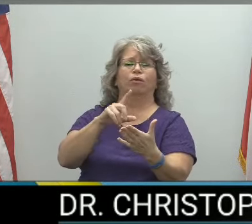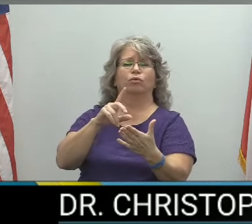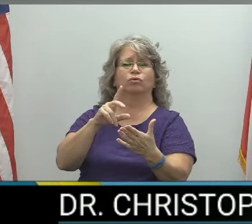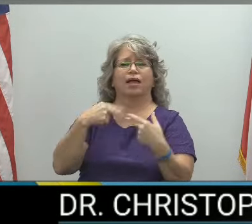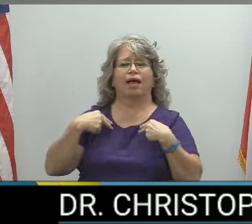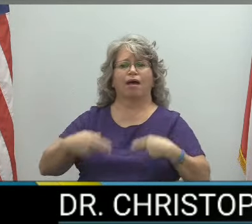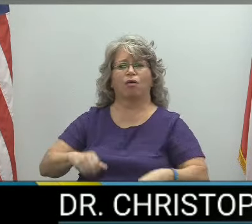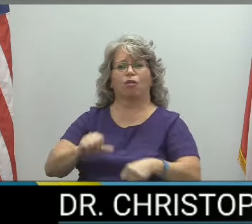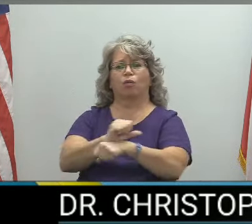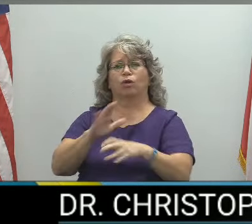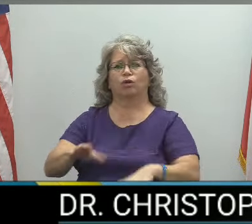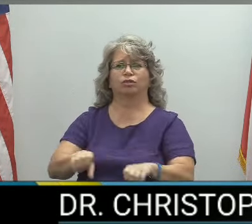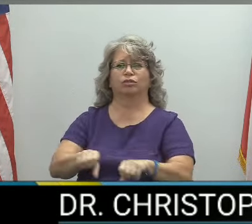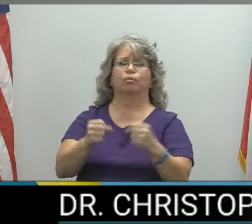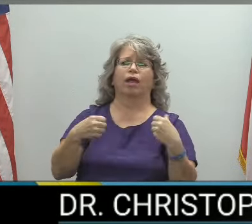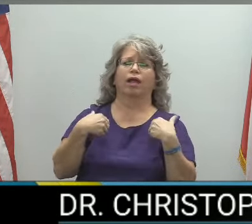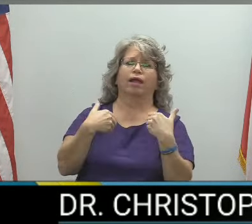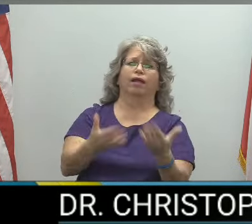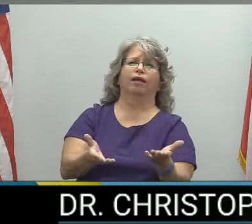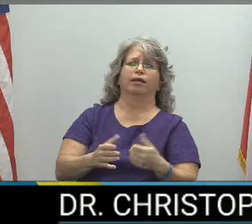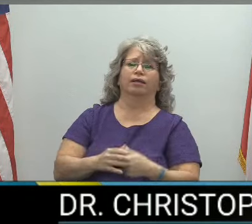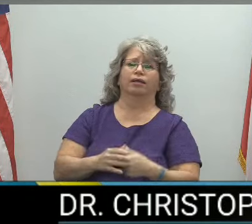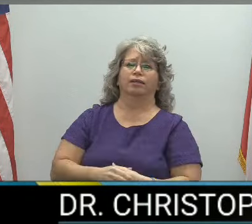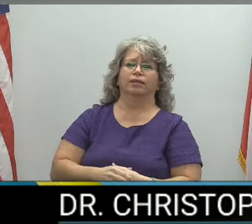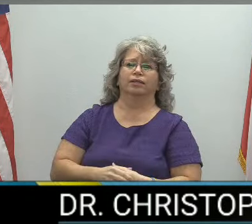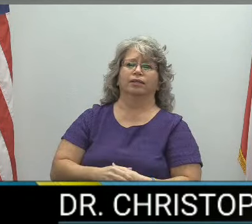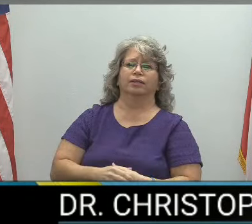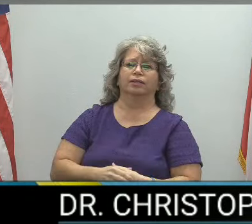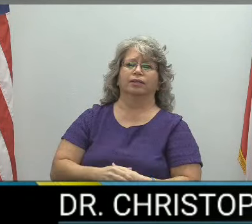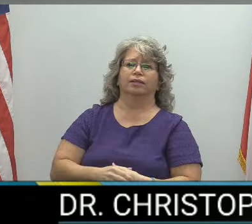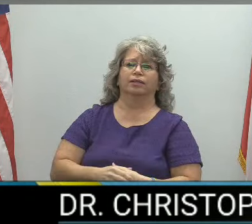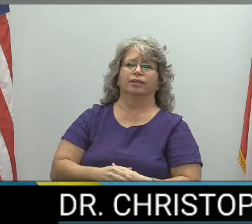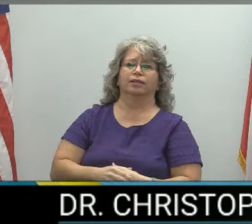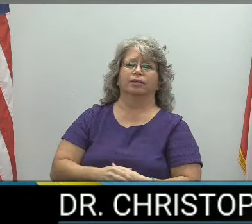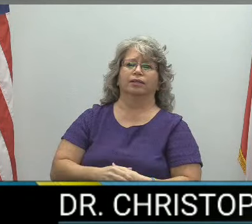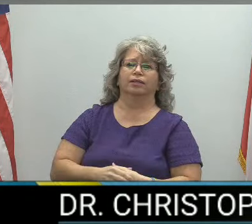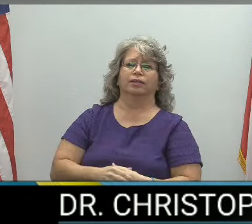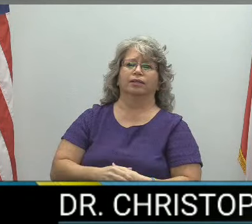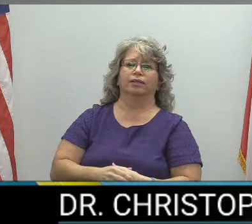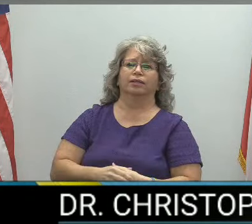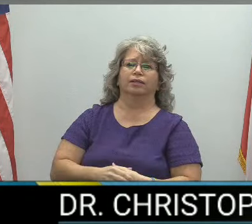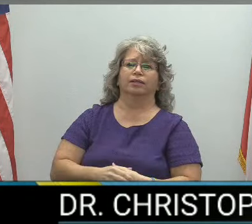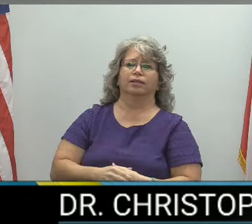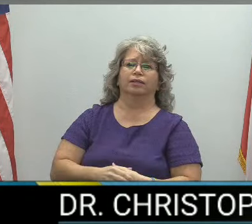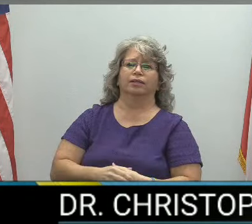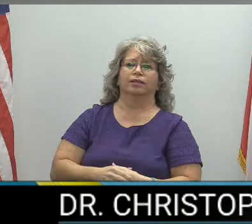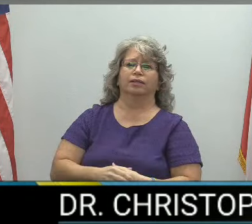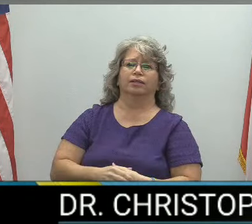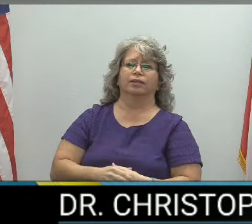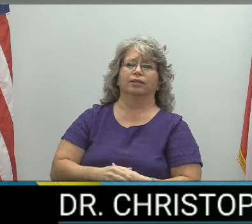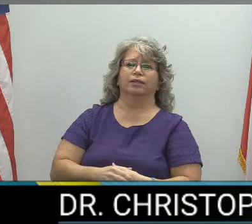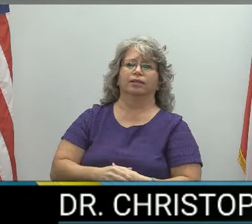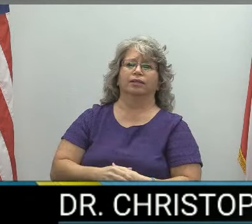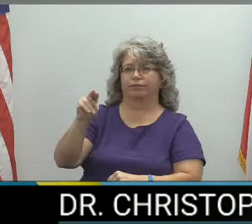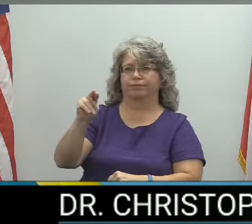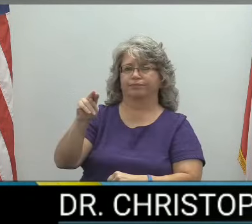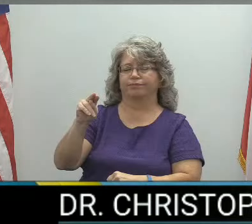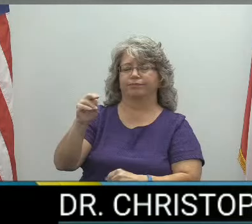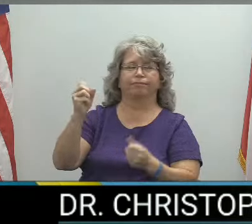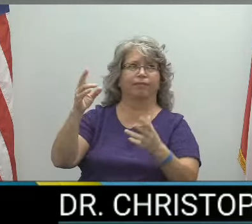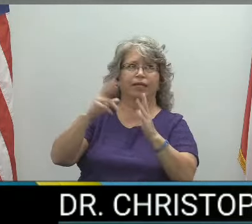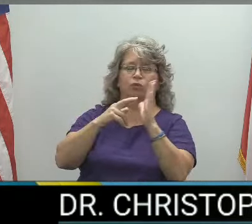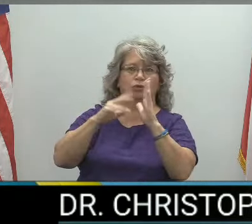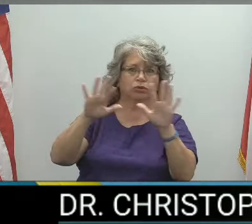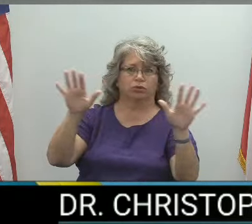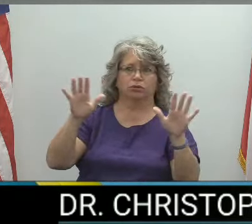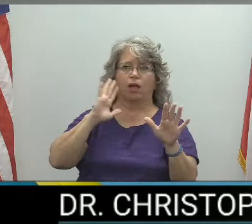Okay, so to combat Omicron, I know there's a lot of confusing rules out there, but I'll give you some very easy ones. One, avoid crowded areas.